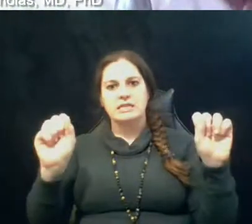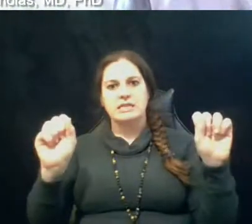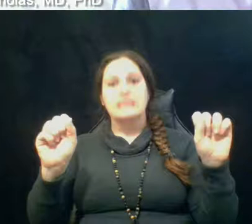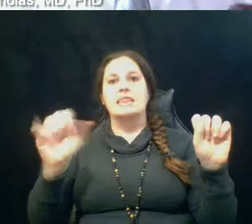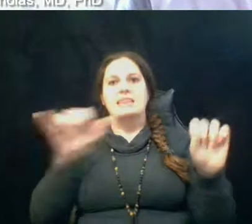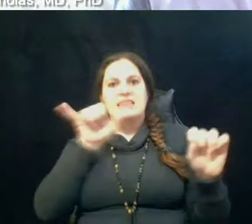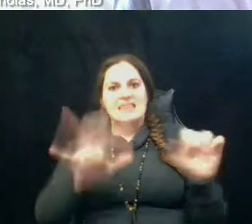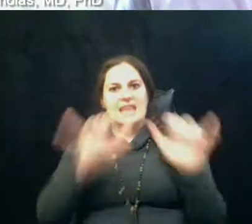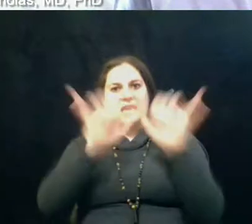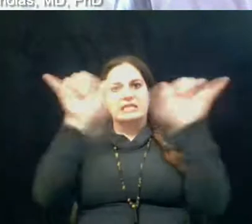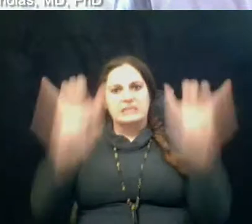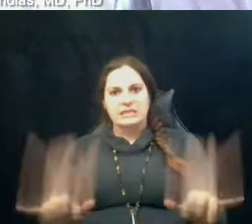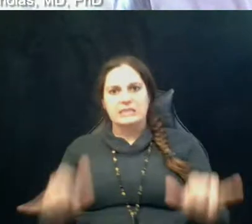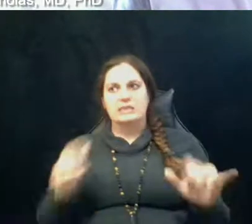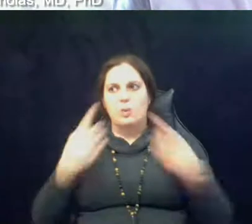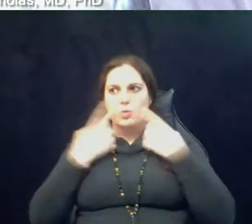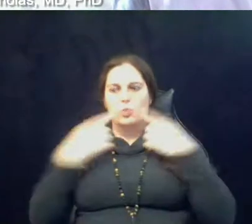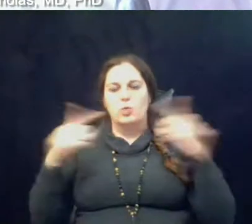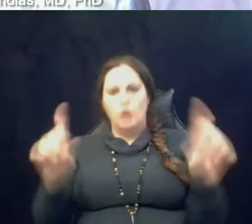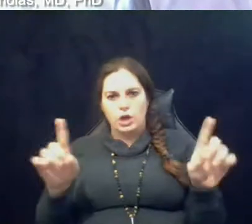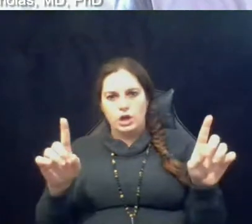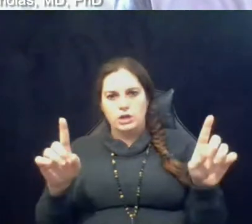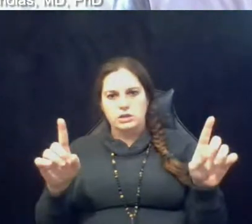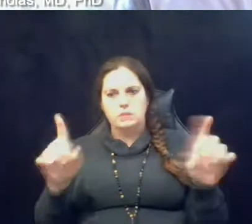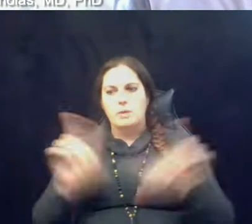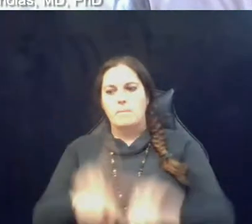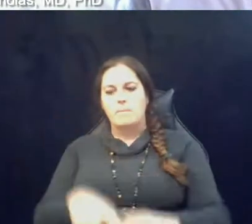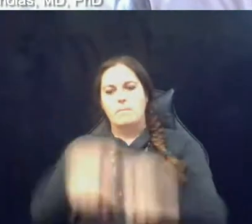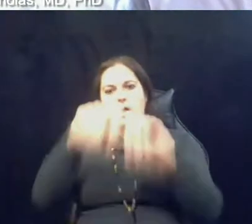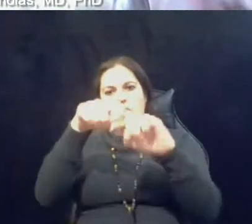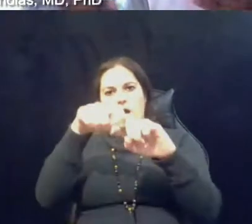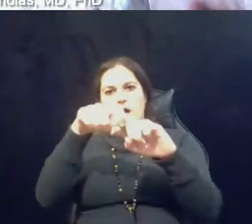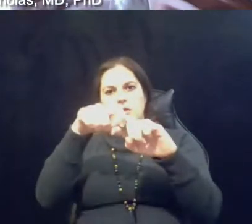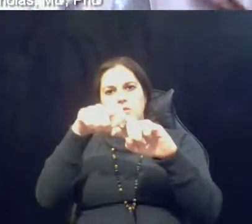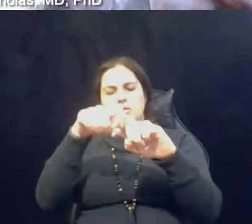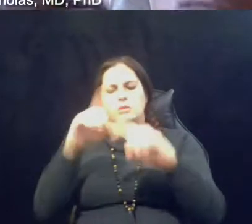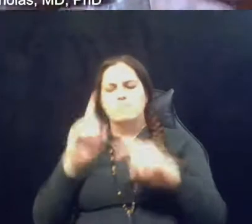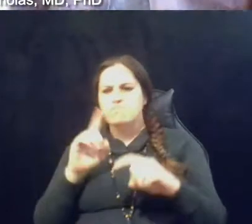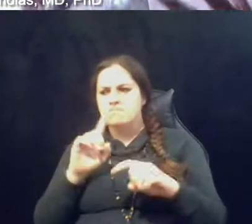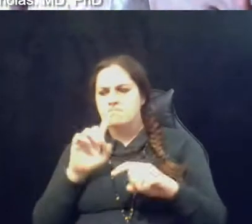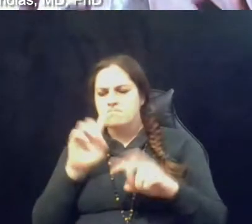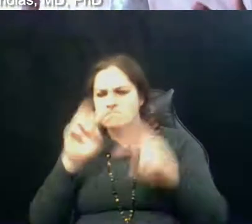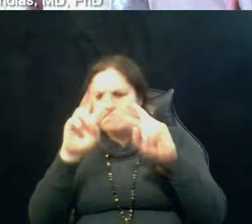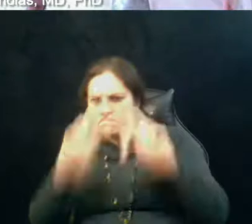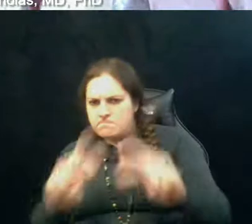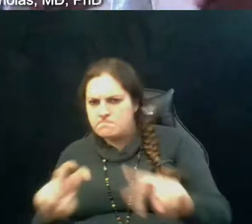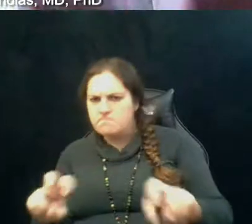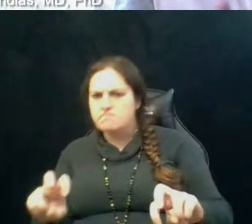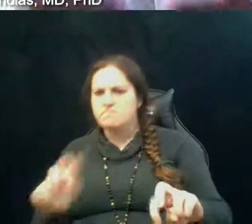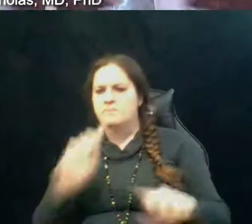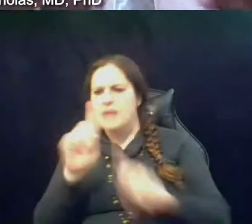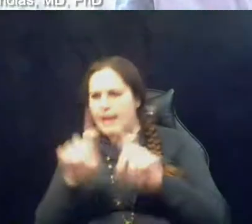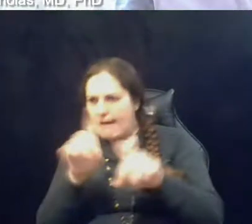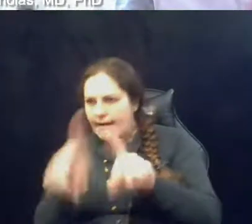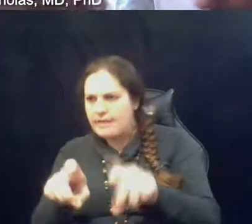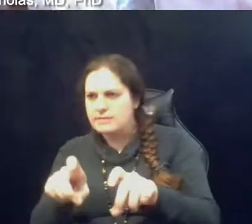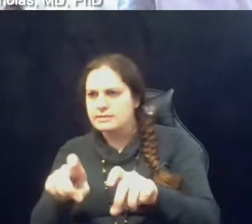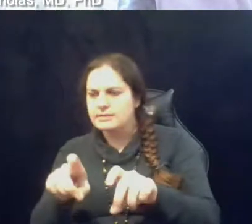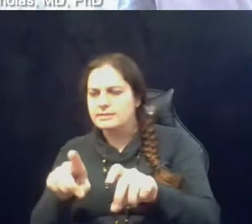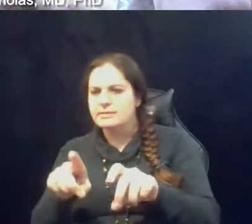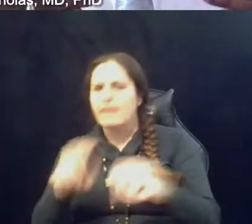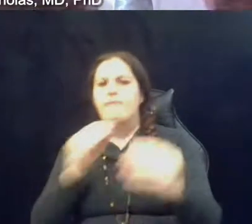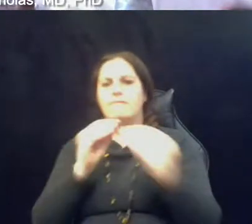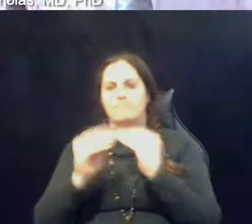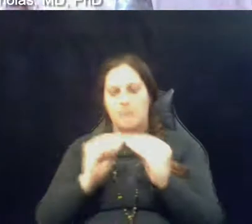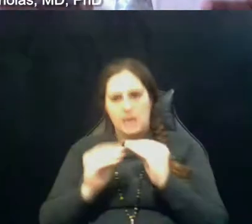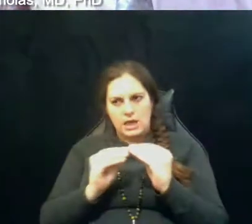pause, ask a couple of extra questions, and then go back to driving. That's what was supposed to happen. And that's how the system